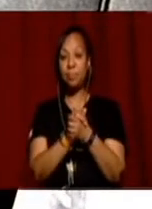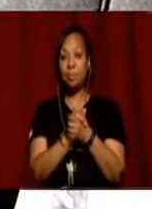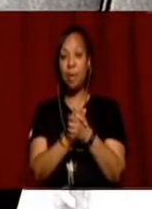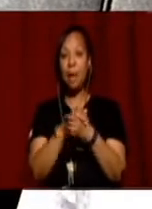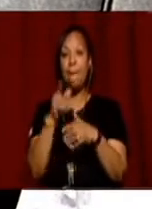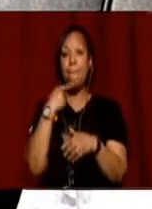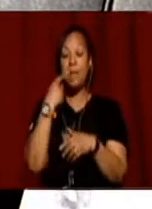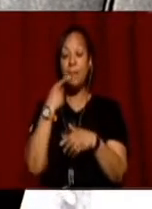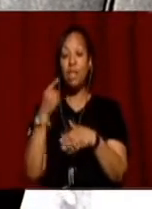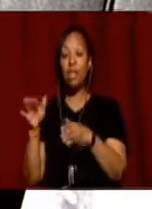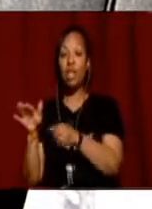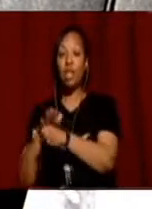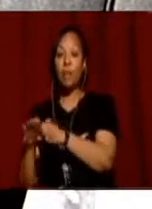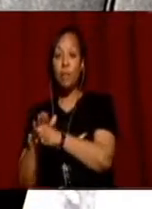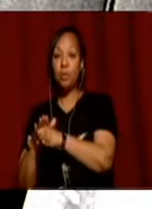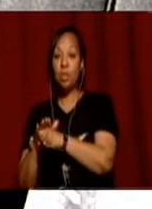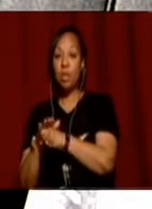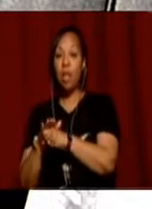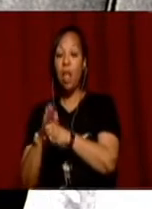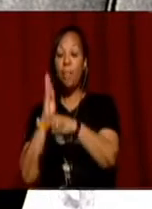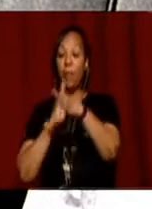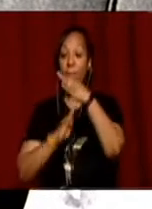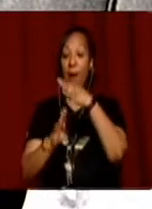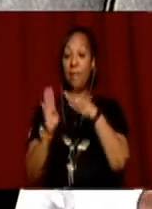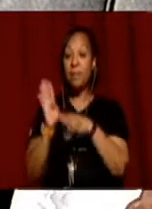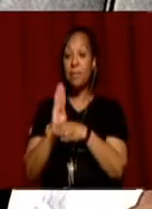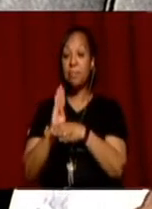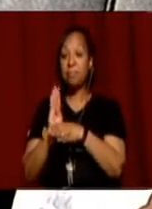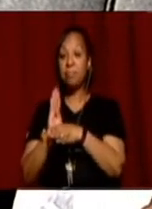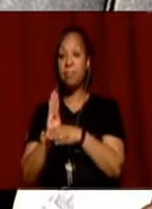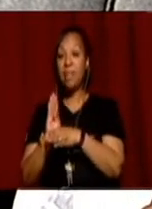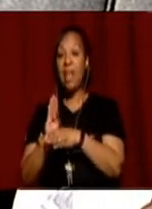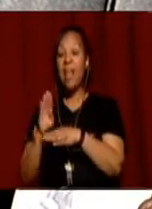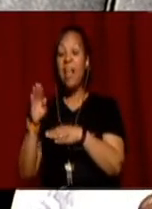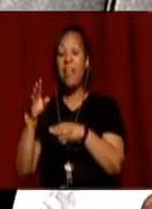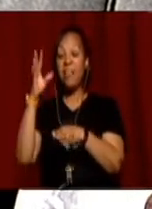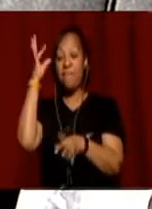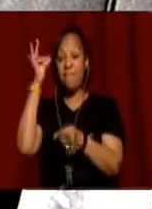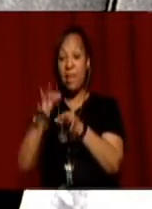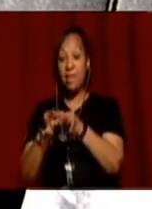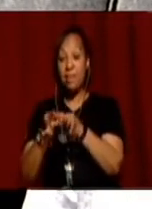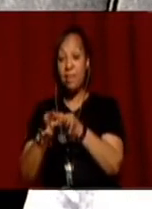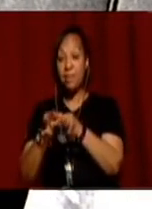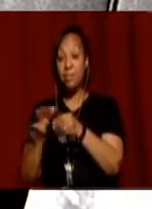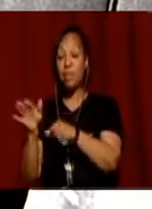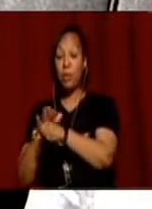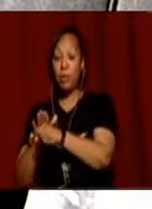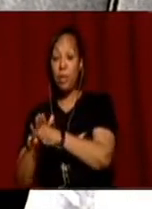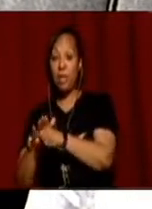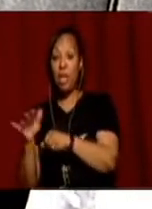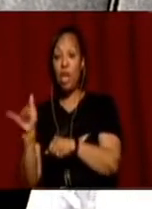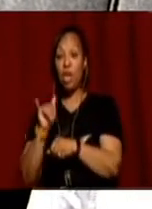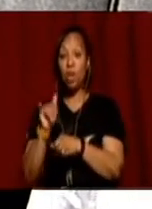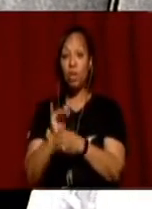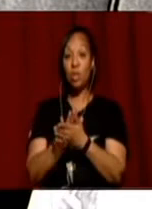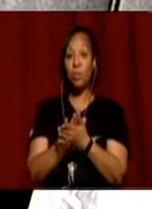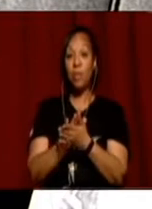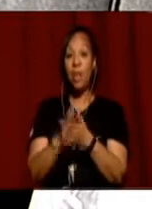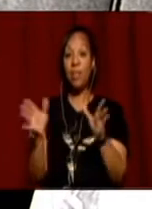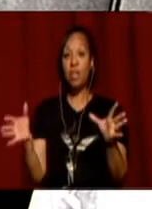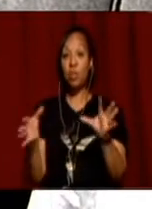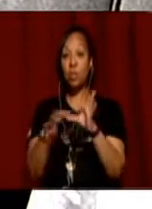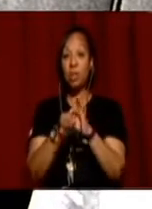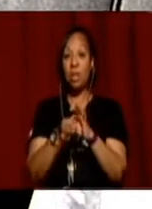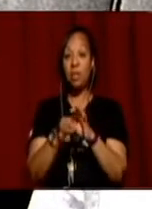public community, the private business community, the faith-based community, and there's coordination that we